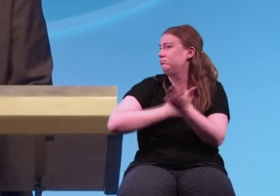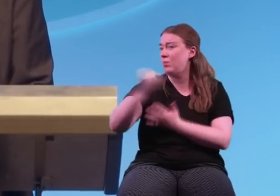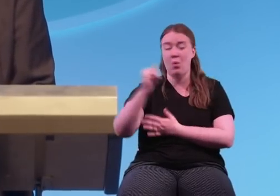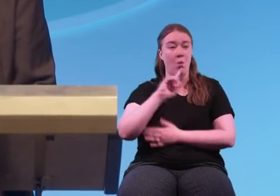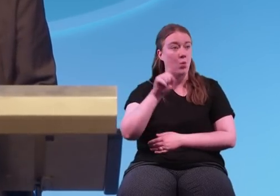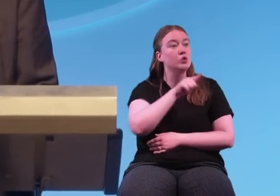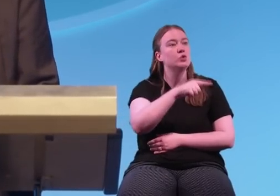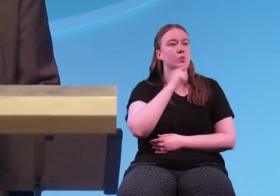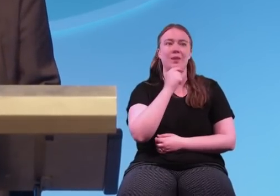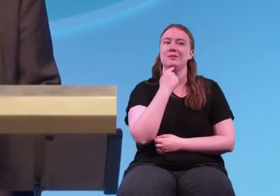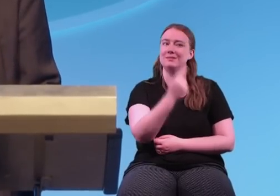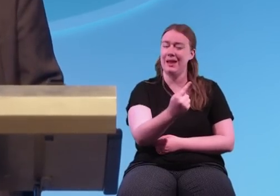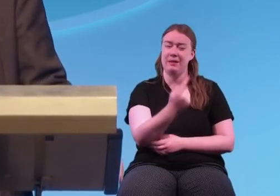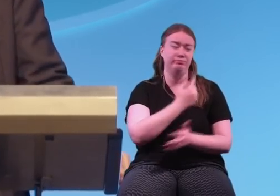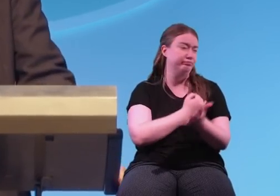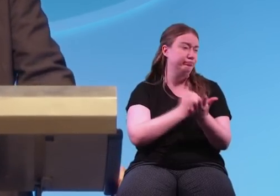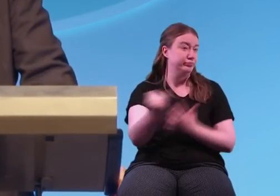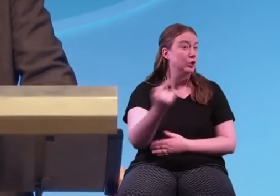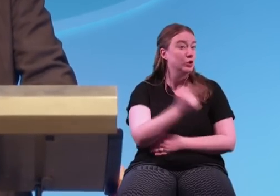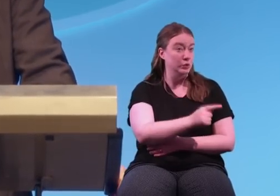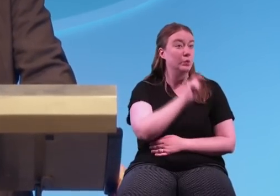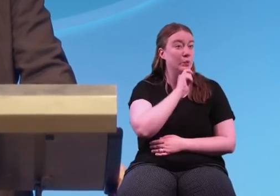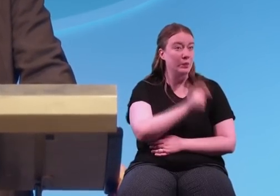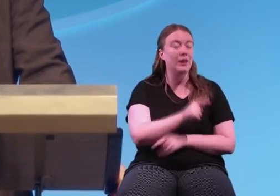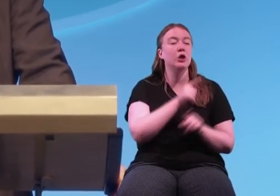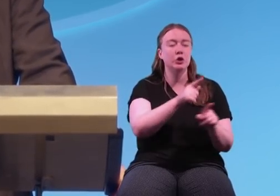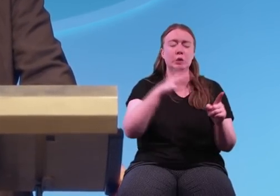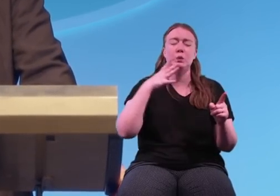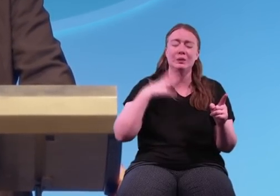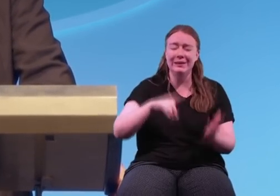tell, with the faith and the love.